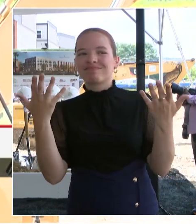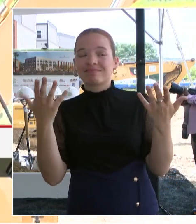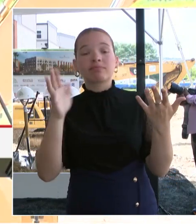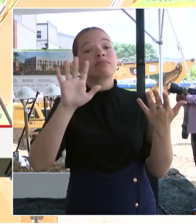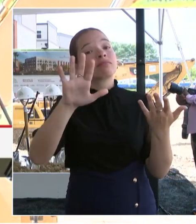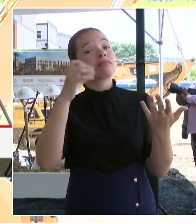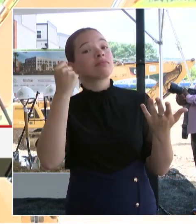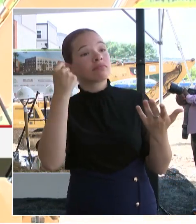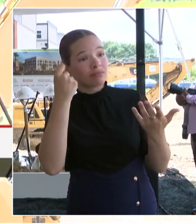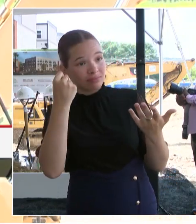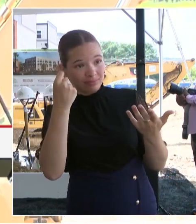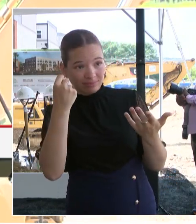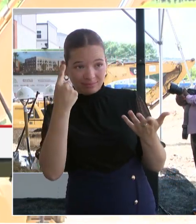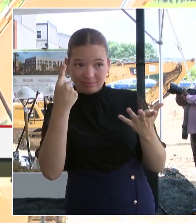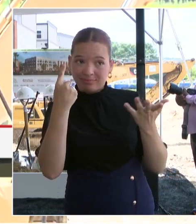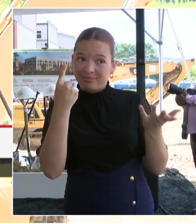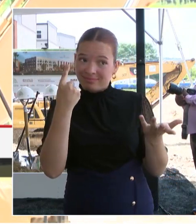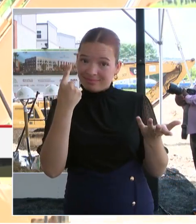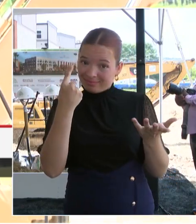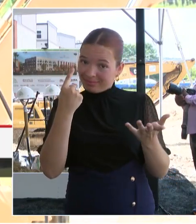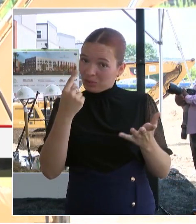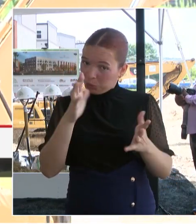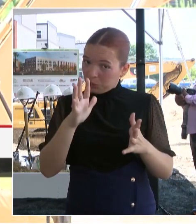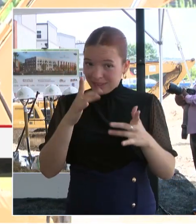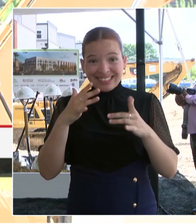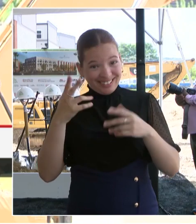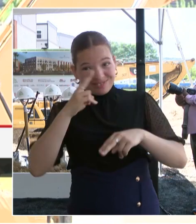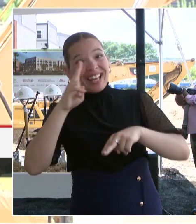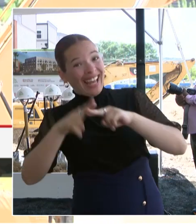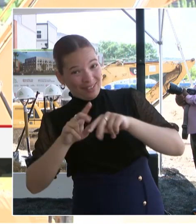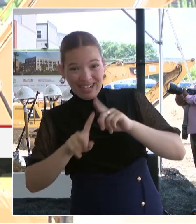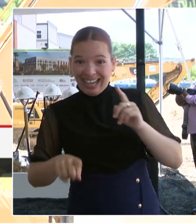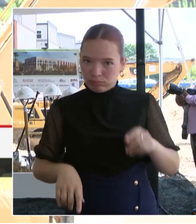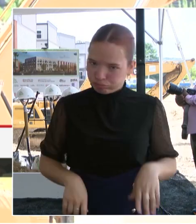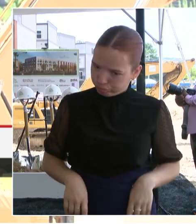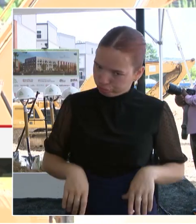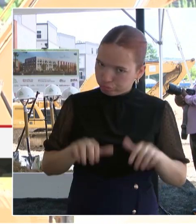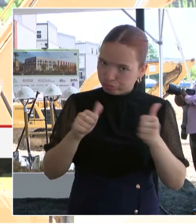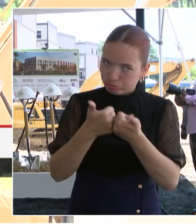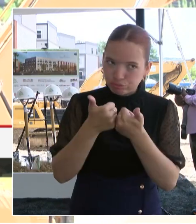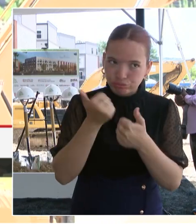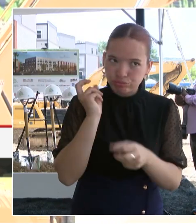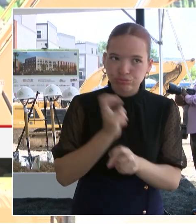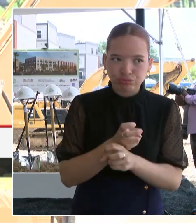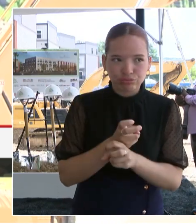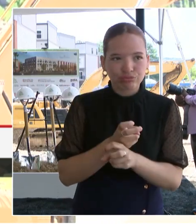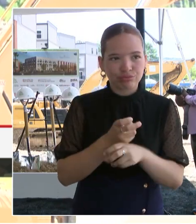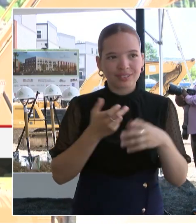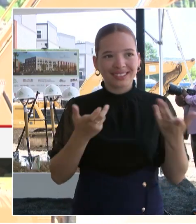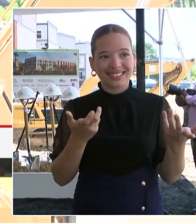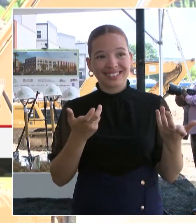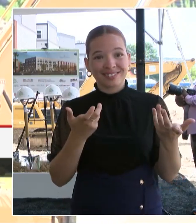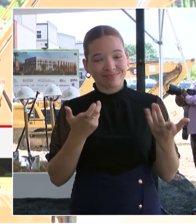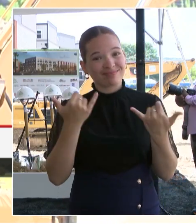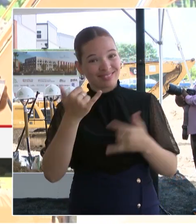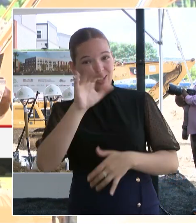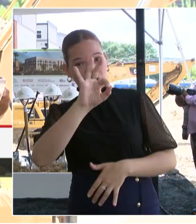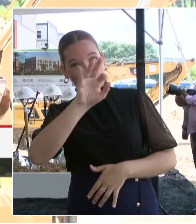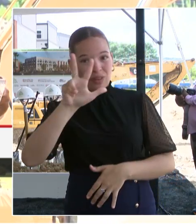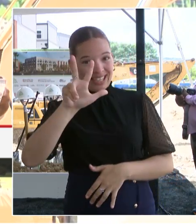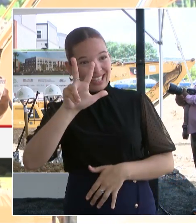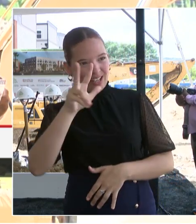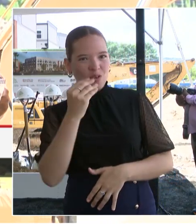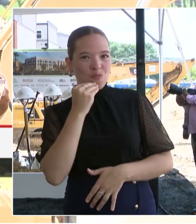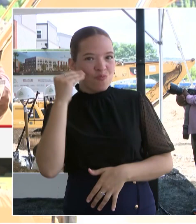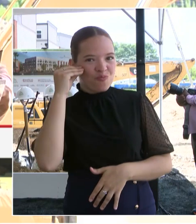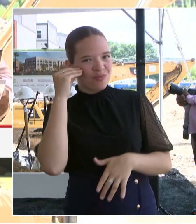right? All right. We're looking forward to 93 new families coming right here. So welcome again. Okay. So I